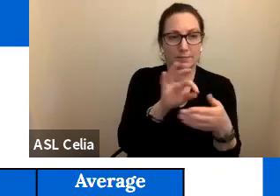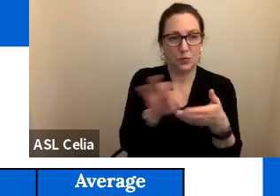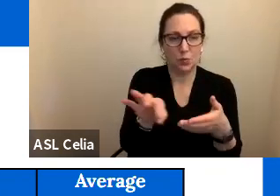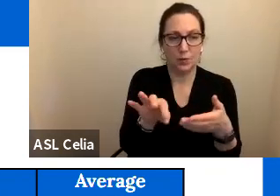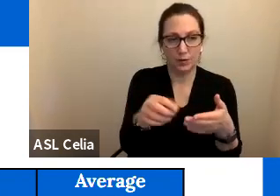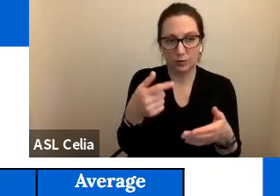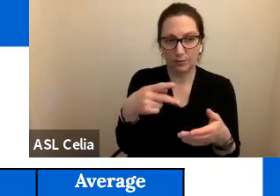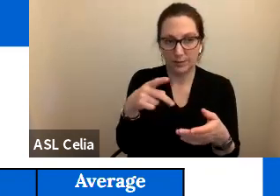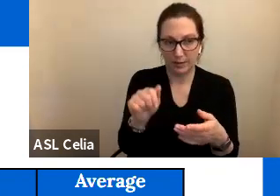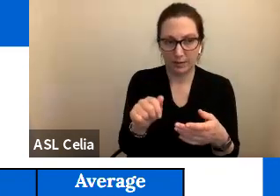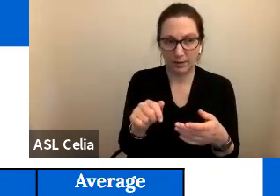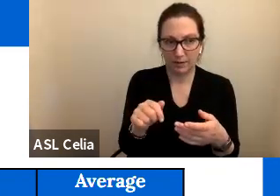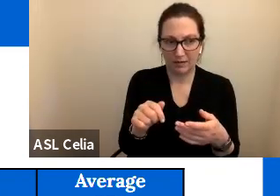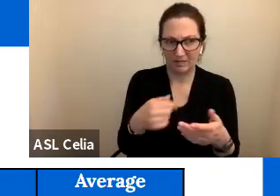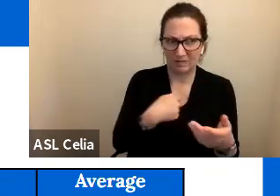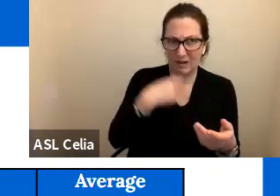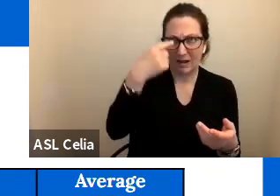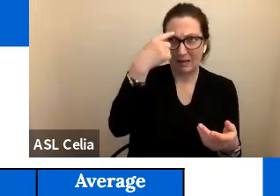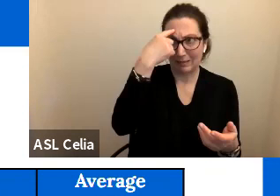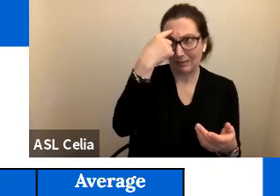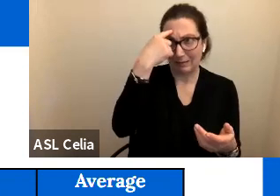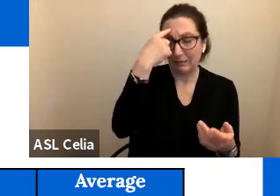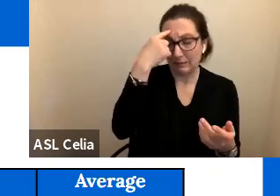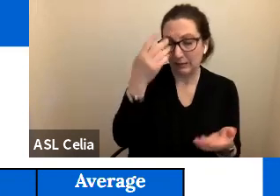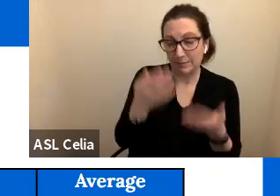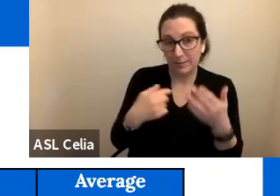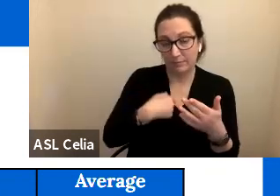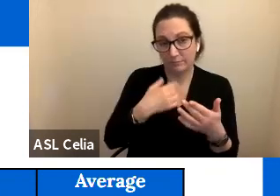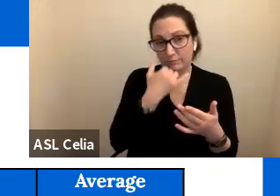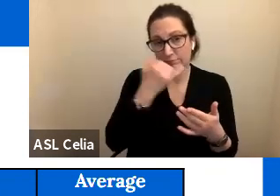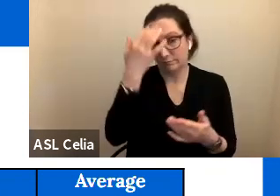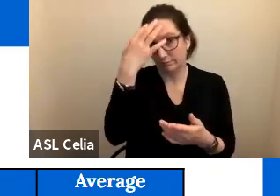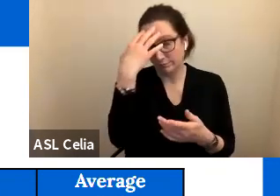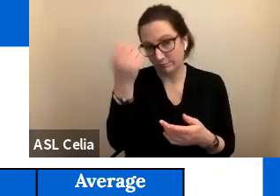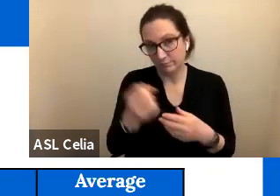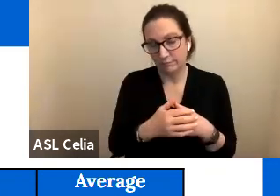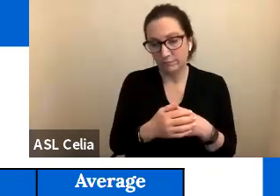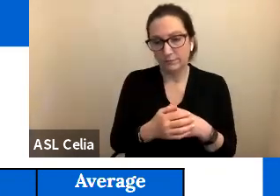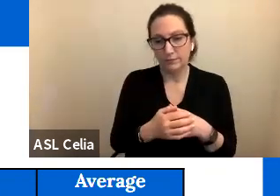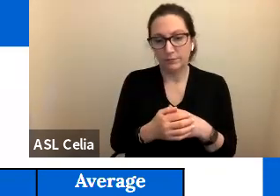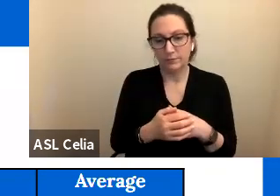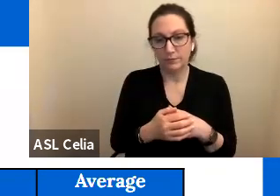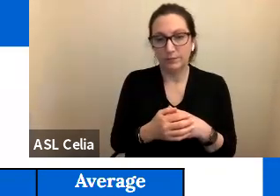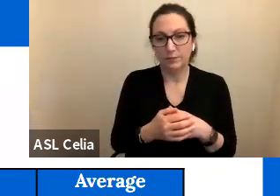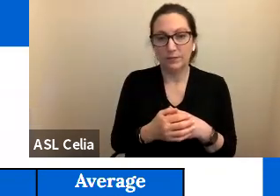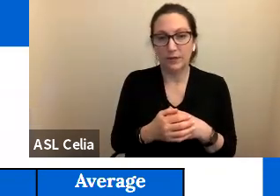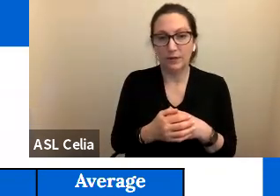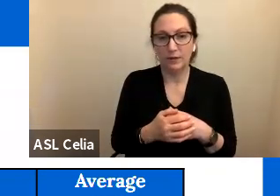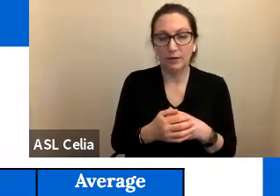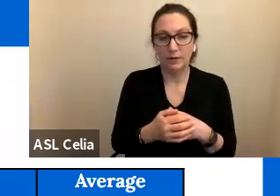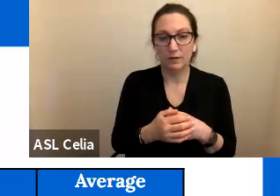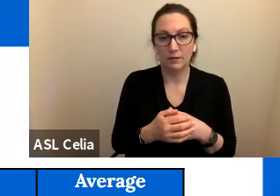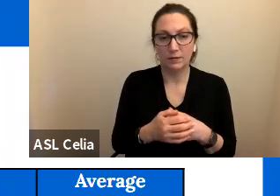I thought, but I could be recalling incorrectly. No, that's actually a really,